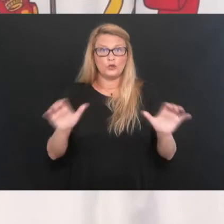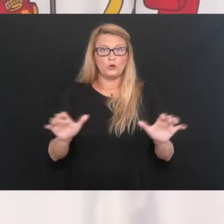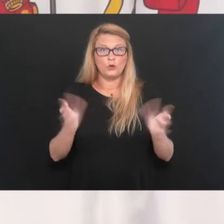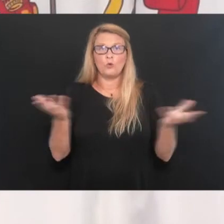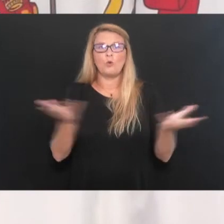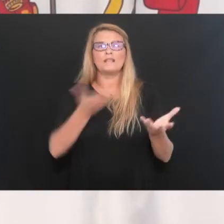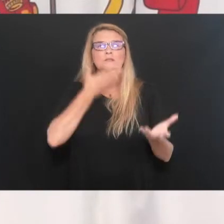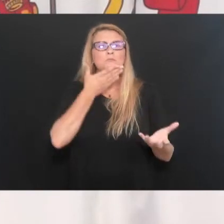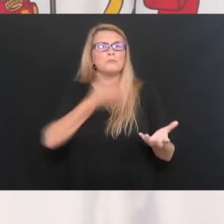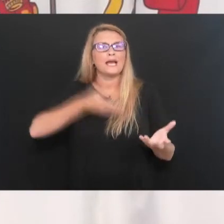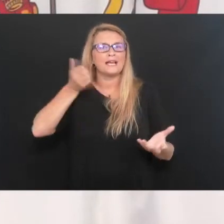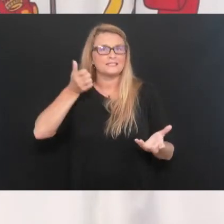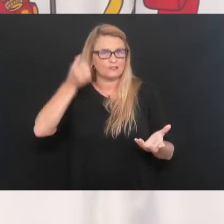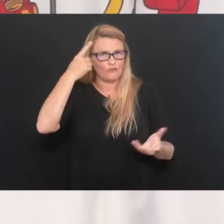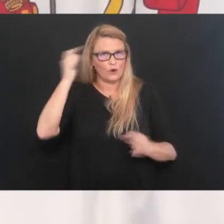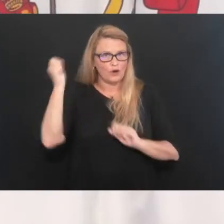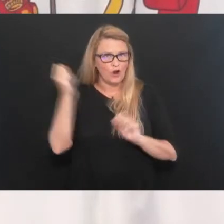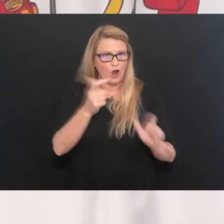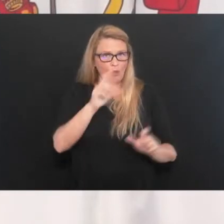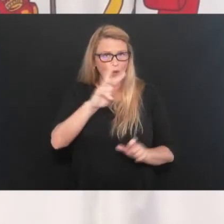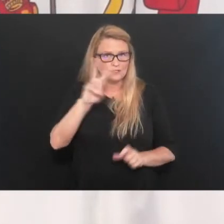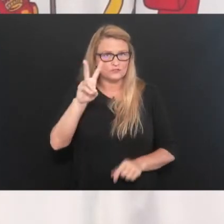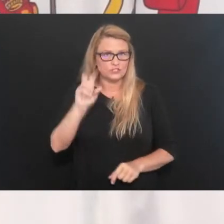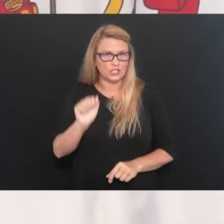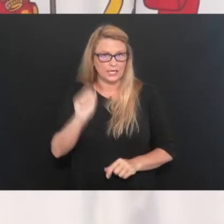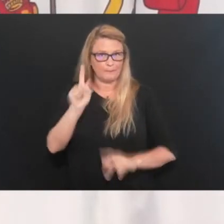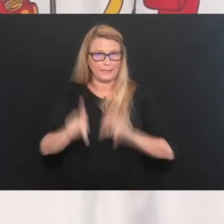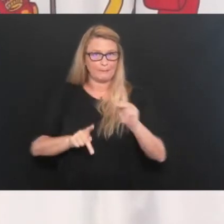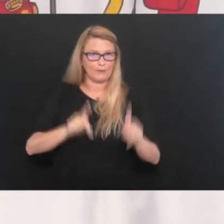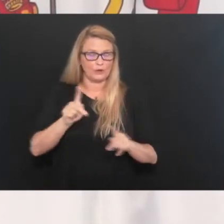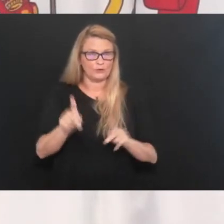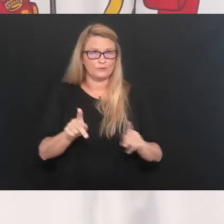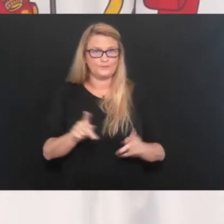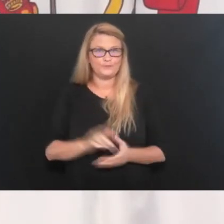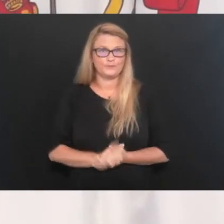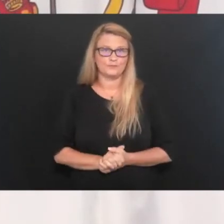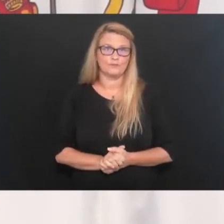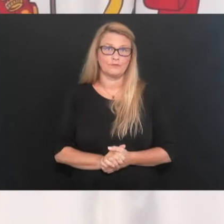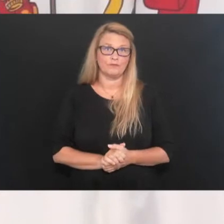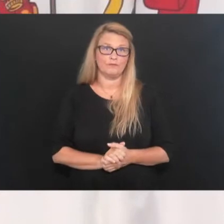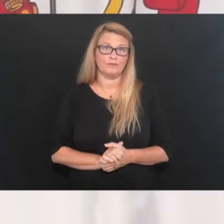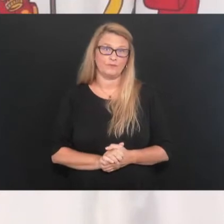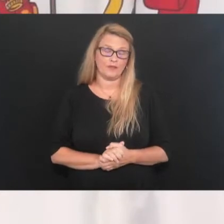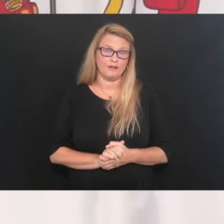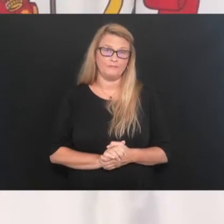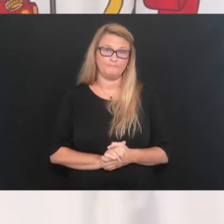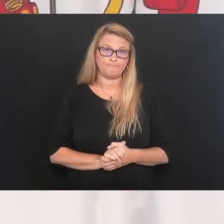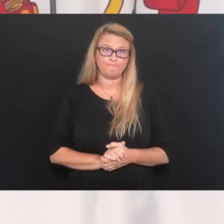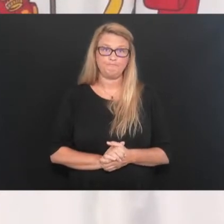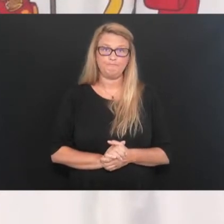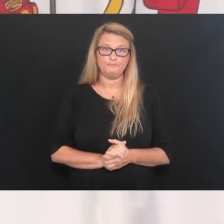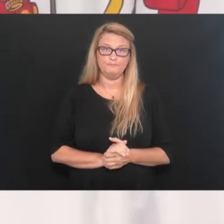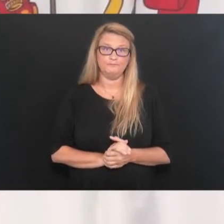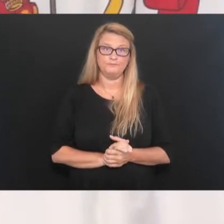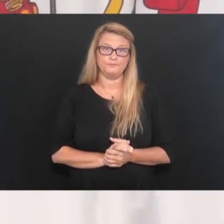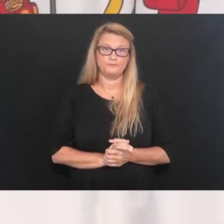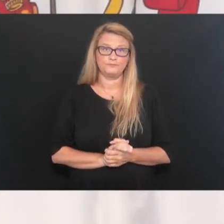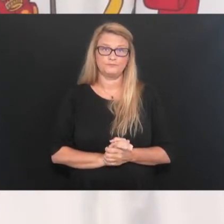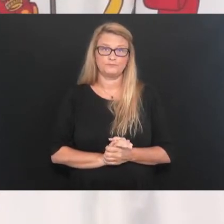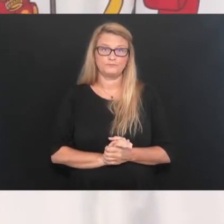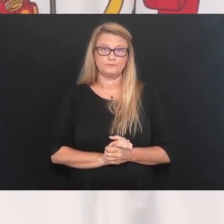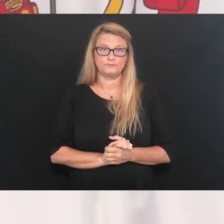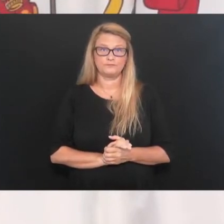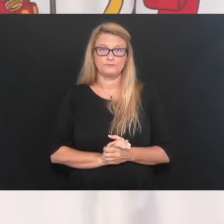for all West Virginians. That's what I've done from day one, and that's what I'm going to continue to do. Now, I